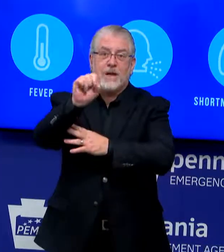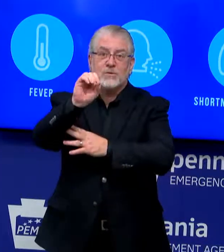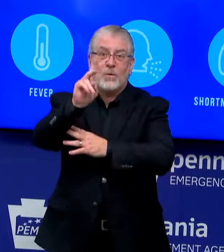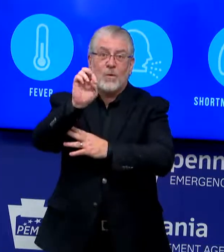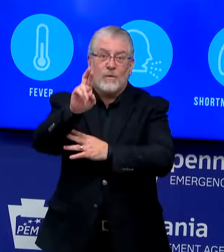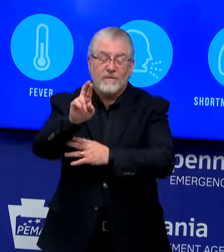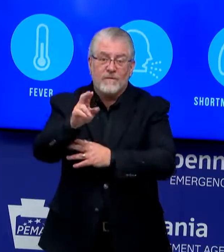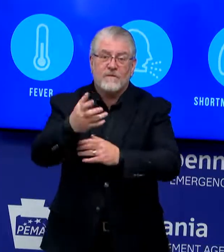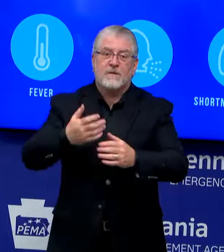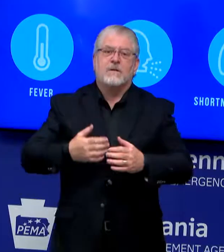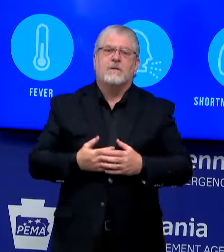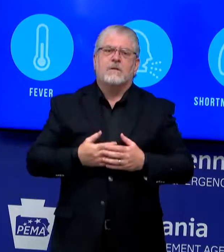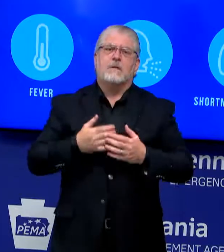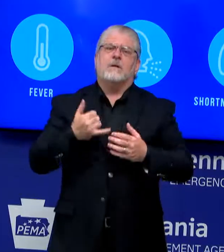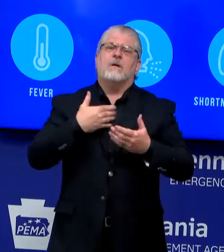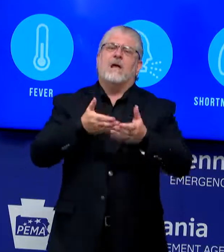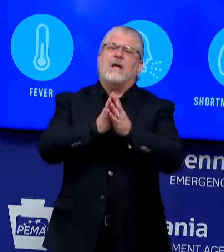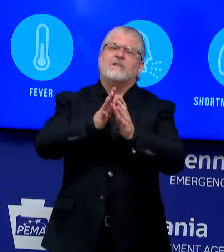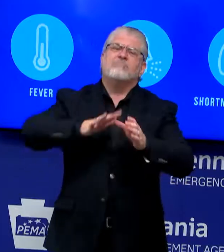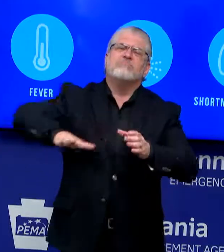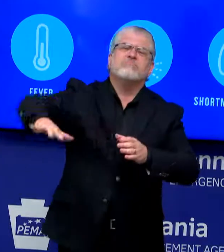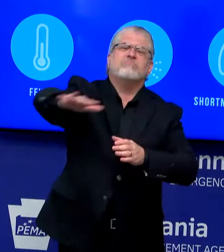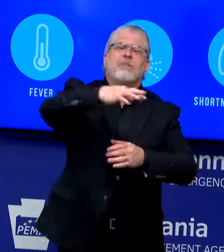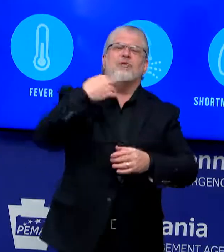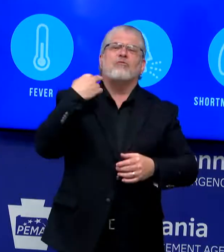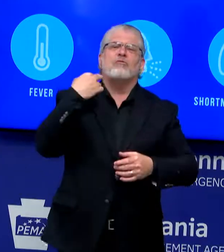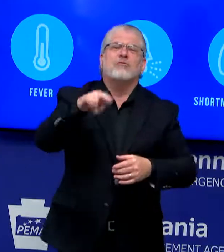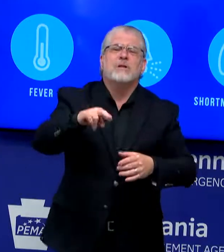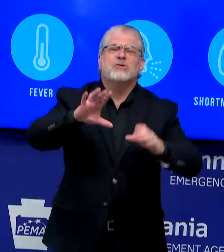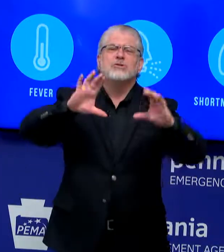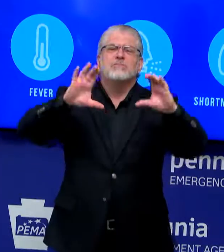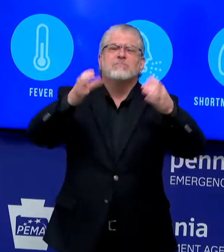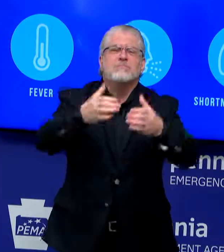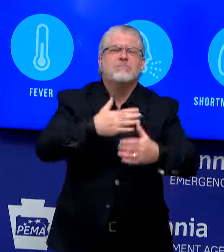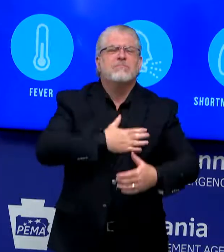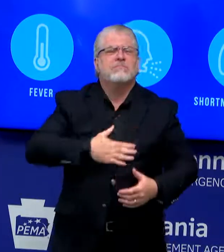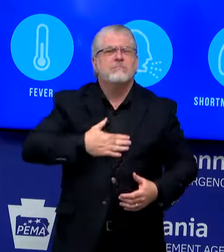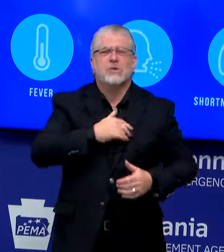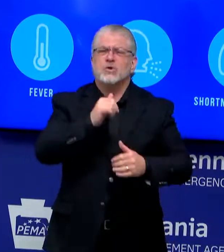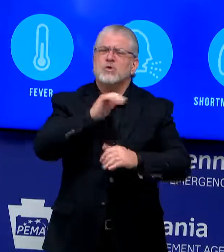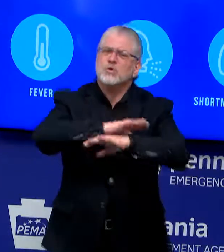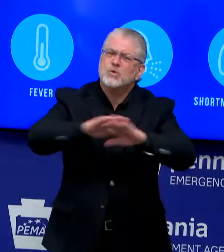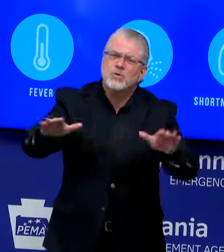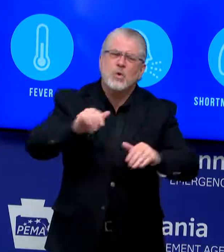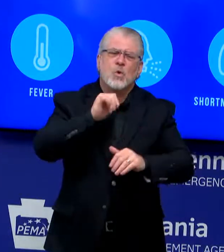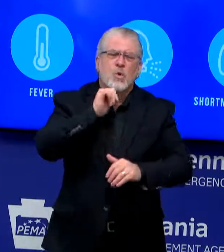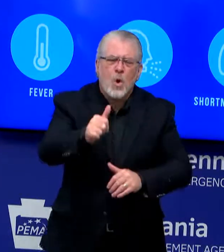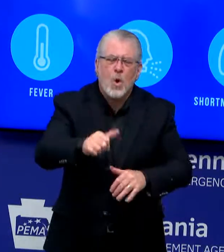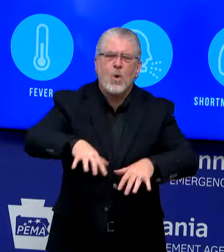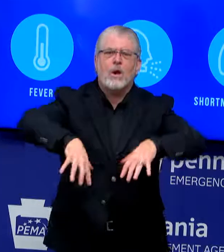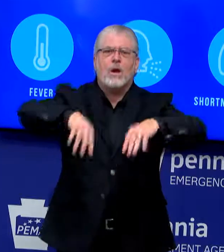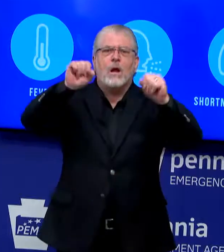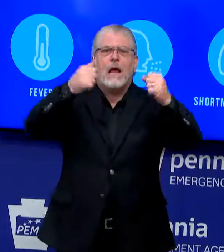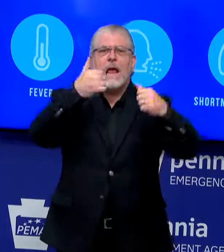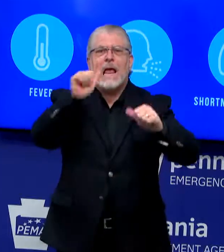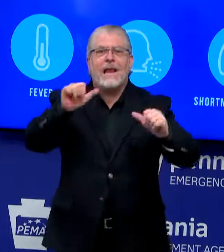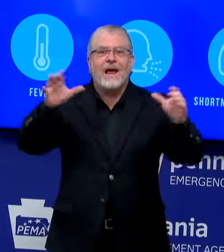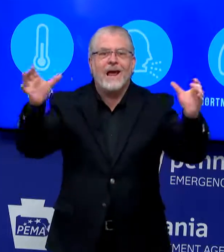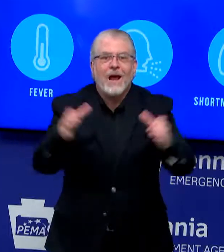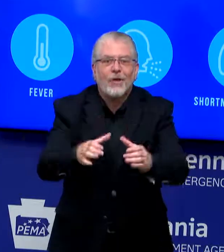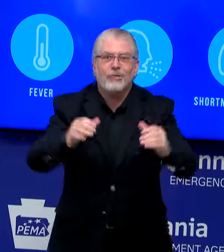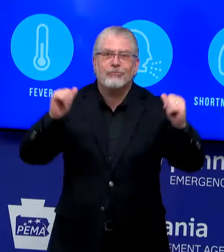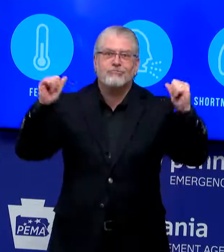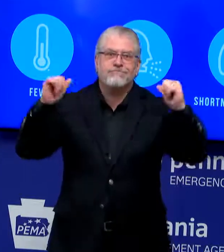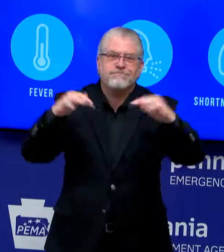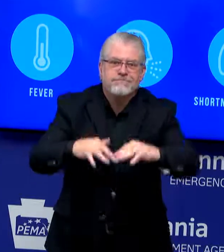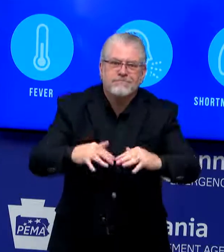bring people together in person. Many religious leaders have already found alternatives, such as streaming their services